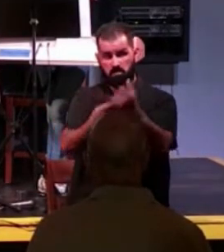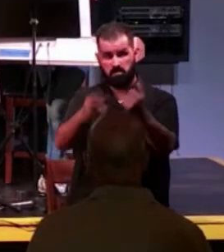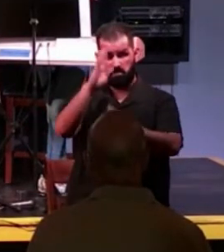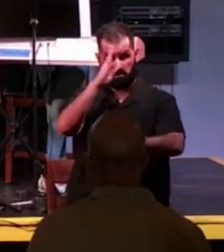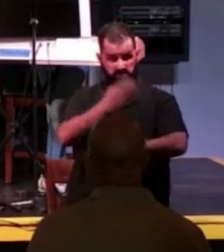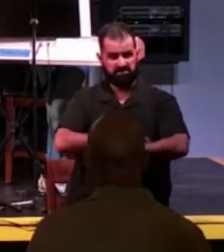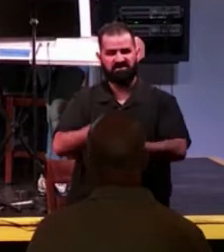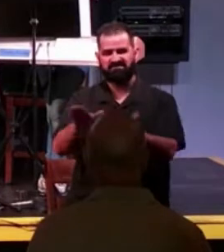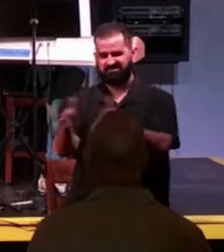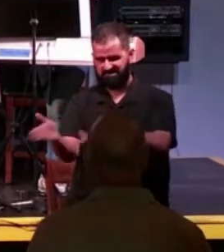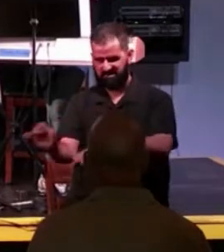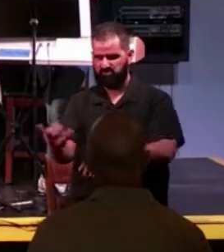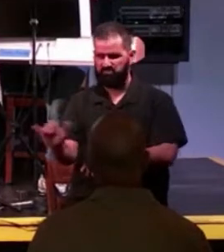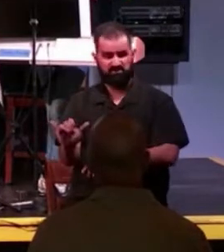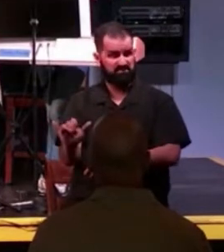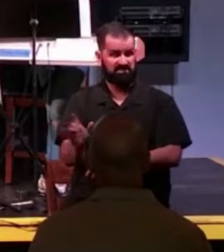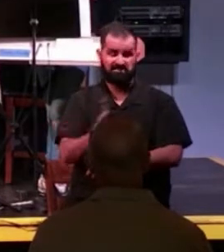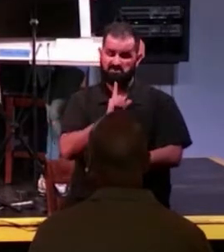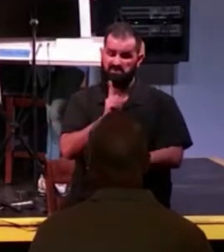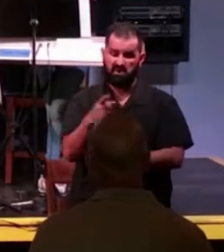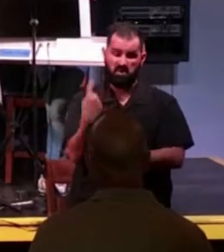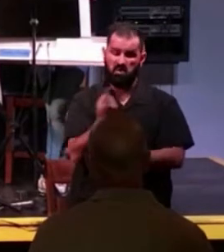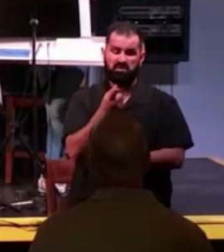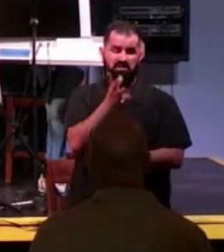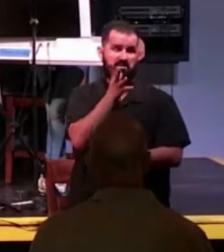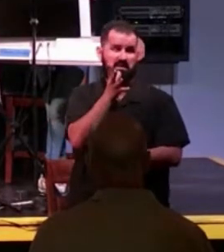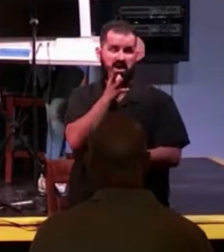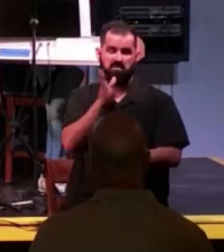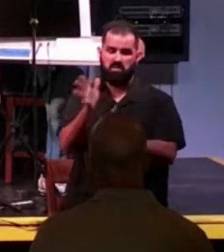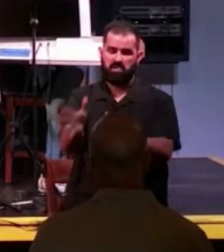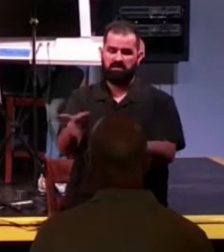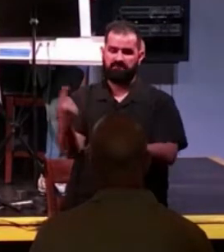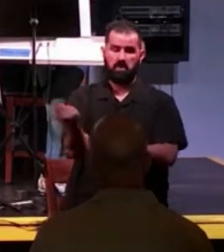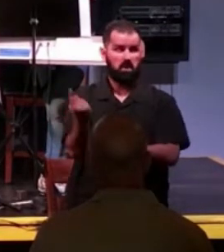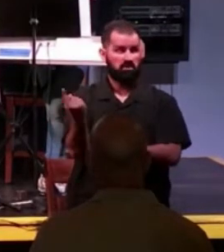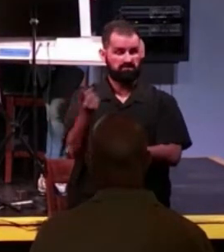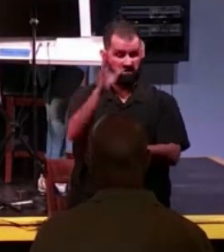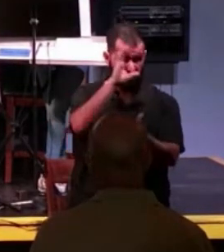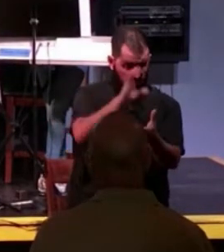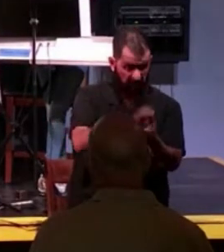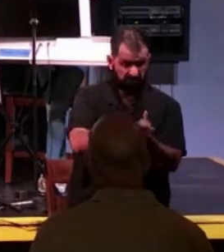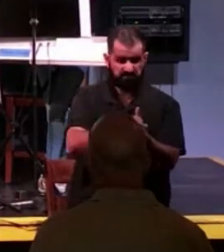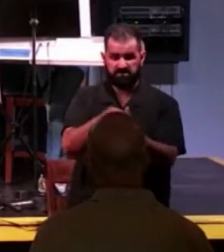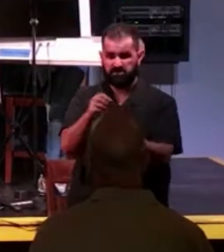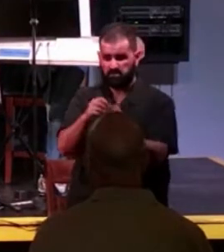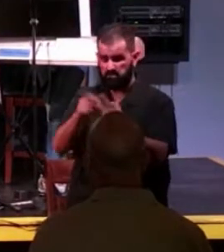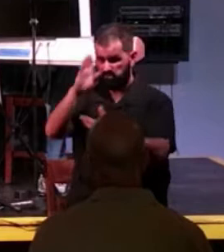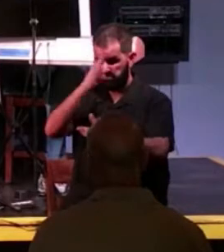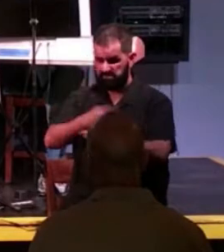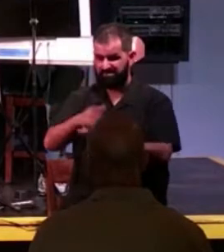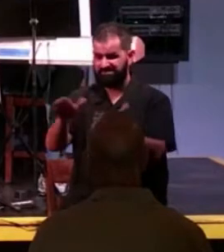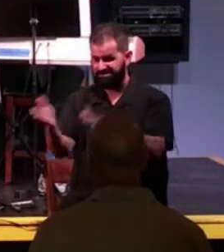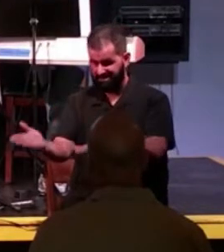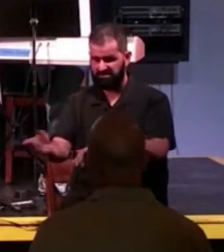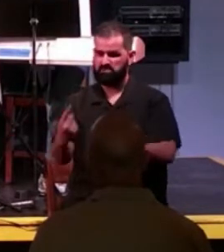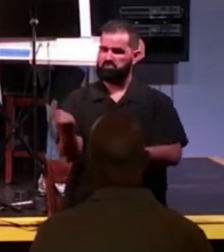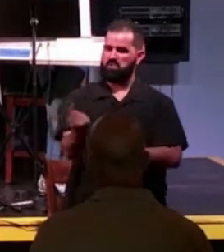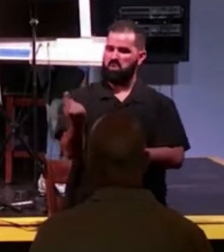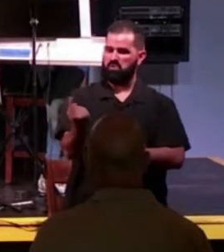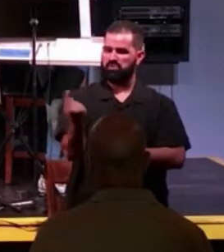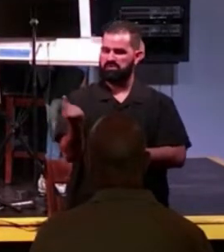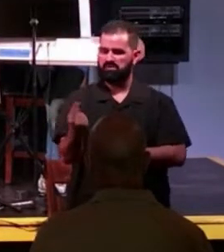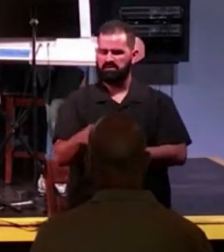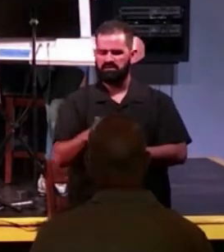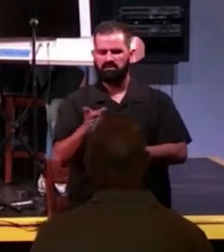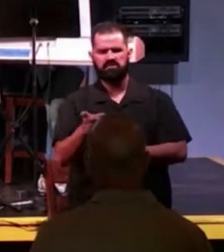also died, and Naomi was left without her two sons and her husband. And when she heard in Moab that the Lord had come to the aid of his